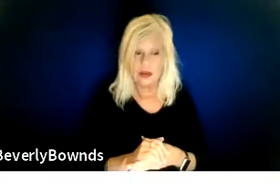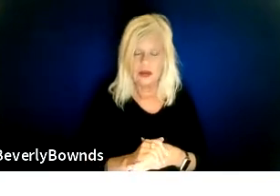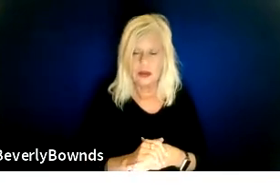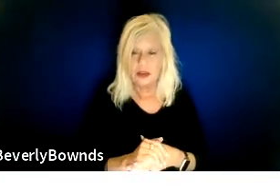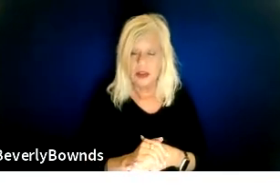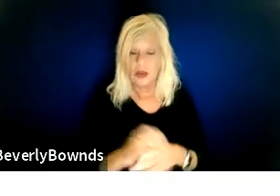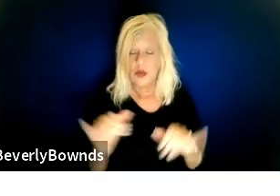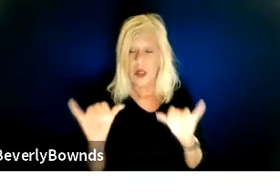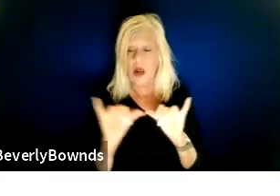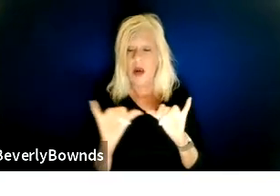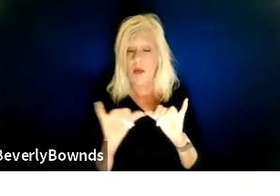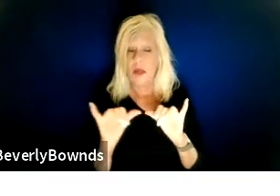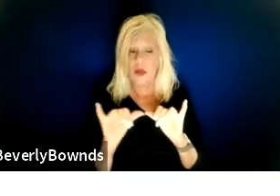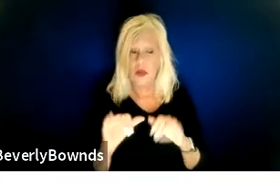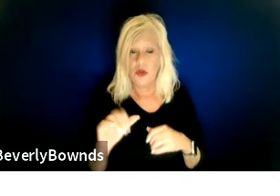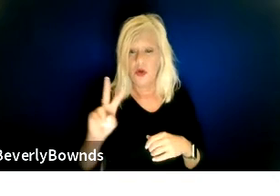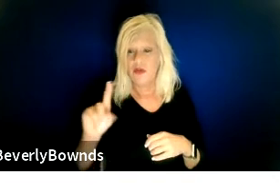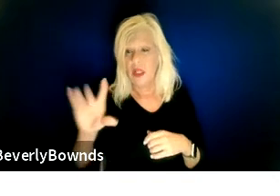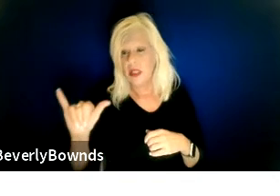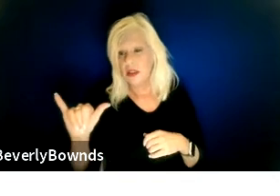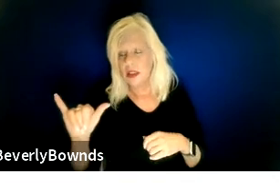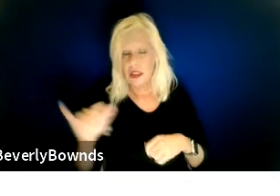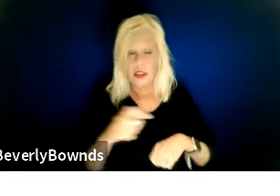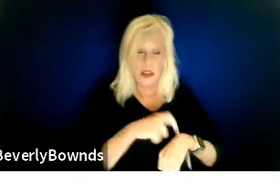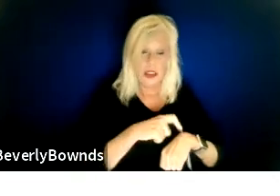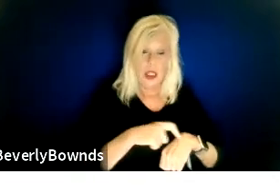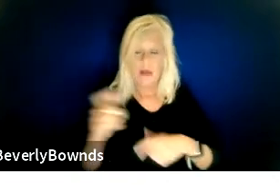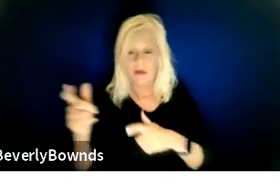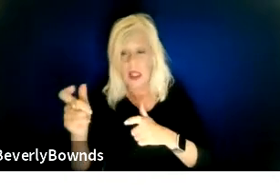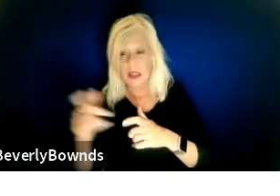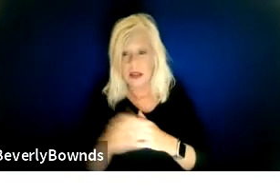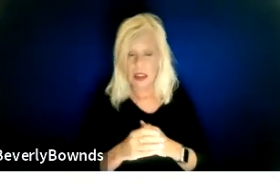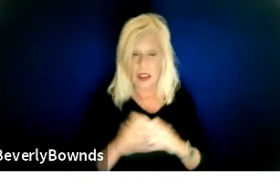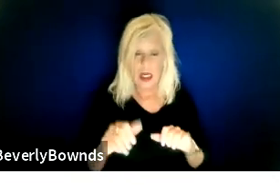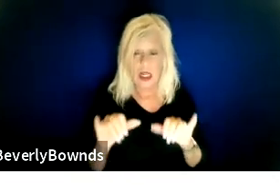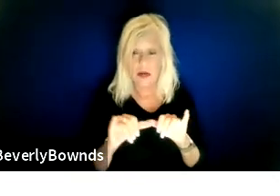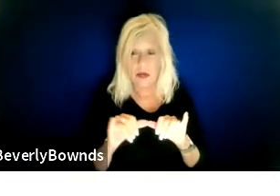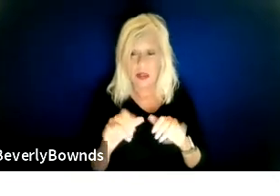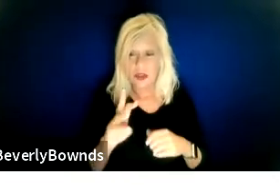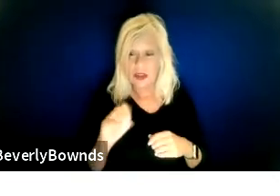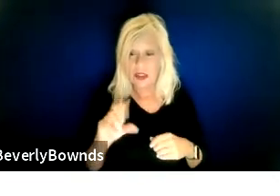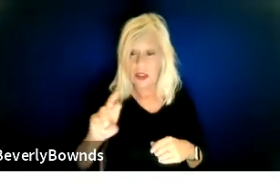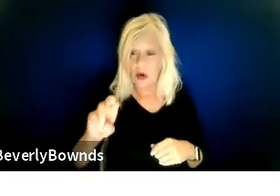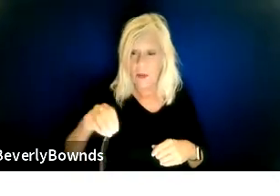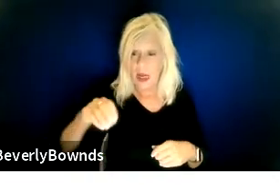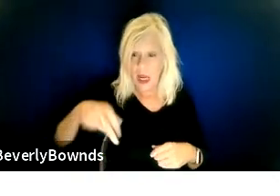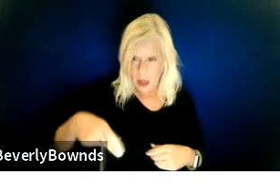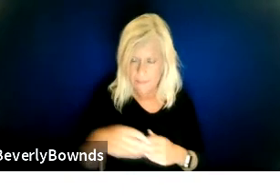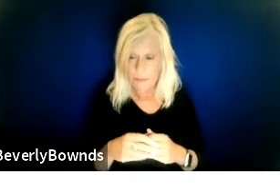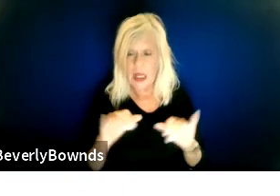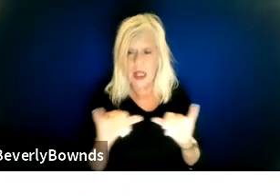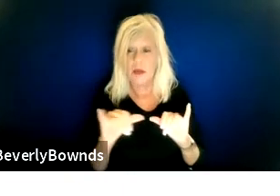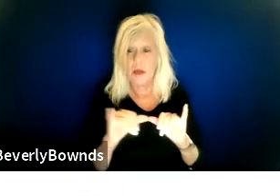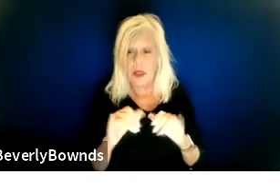about measuring angular velocity, what I'm stating is that not only can the system measure the 60 RPM, it can